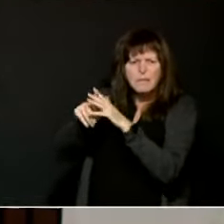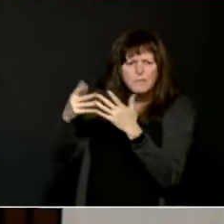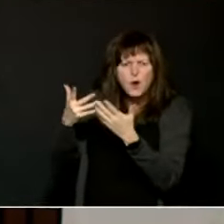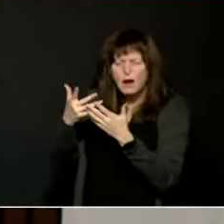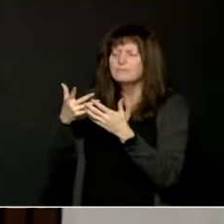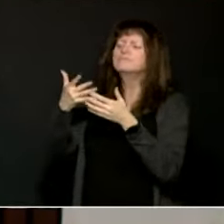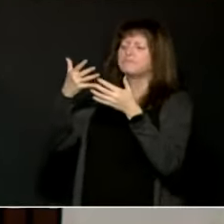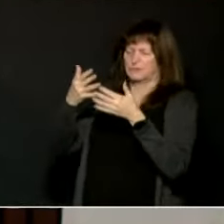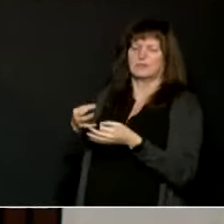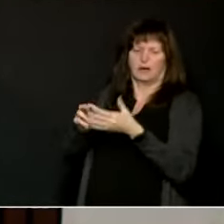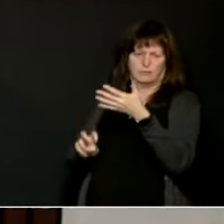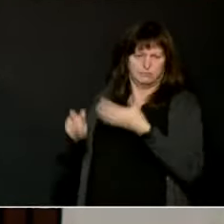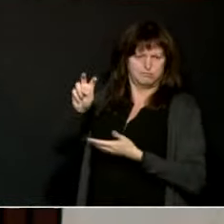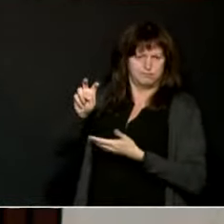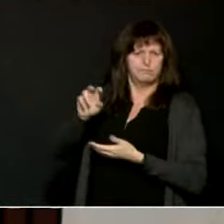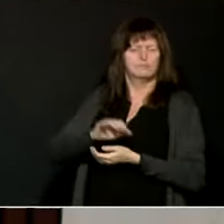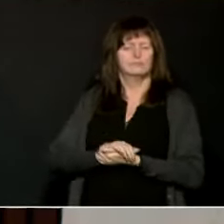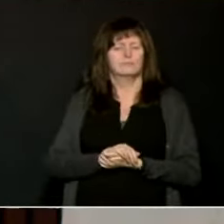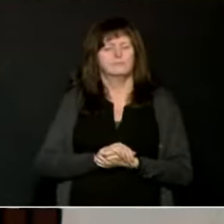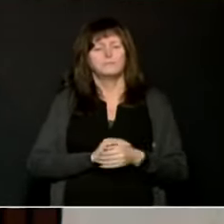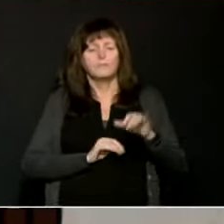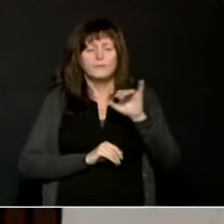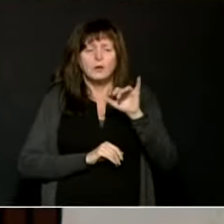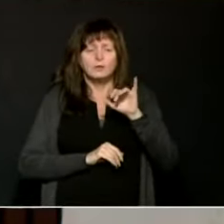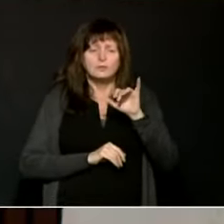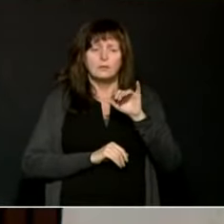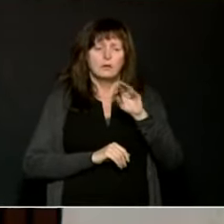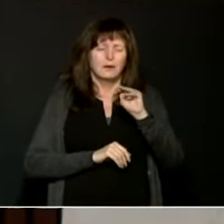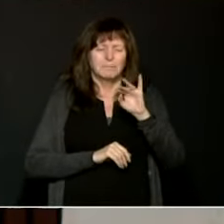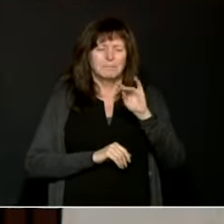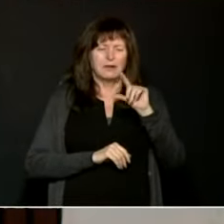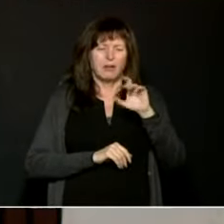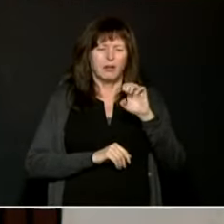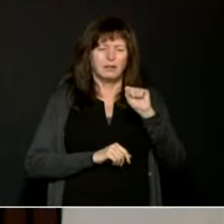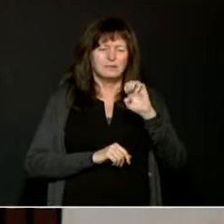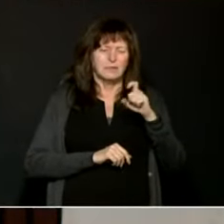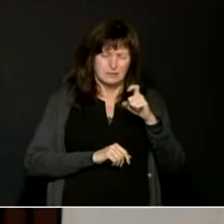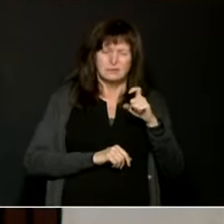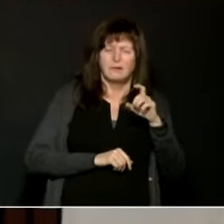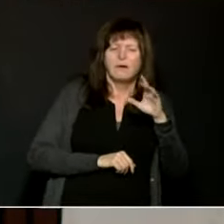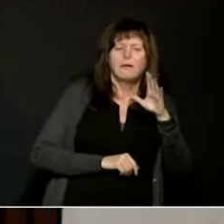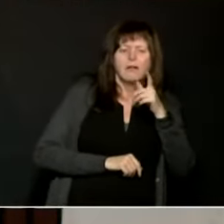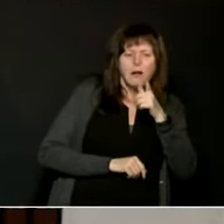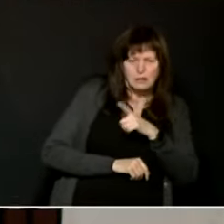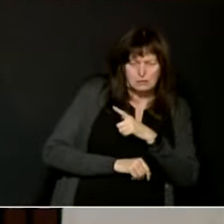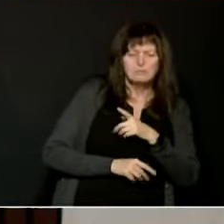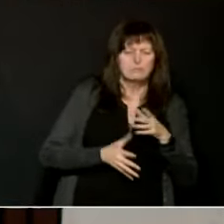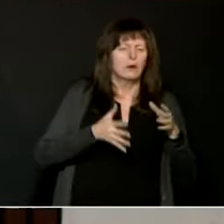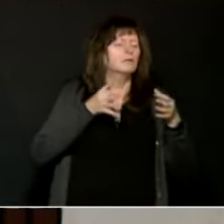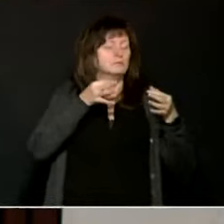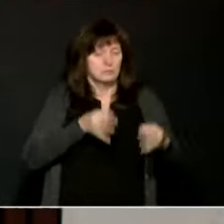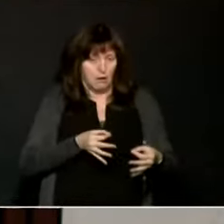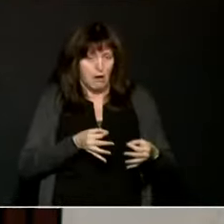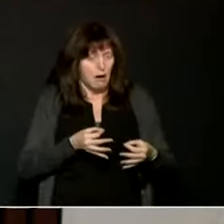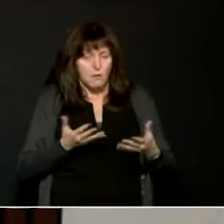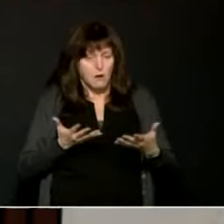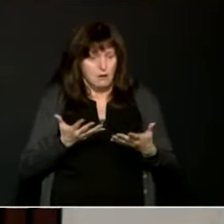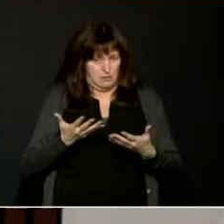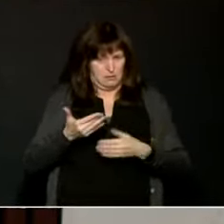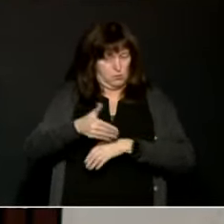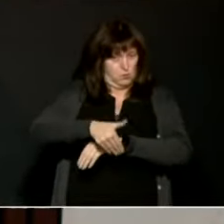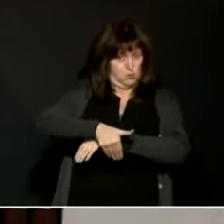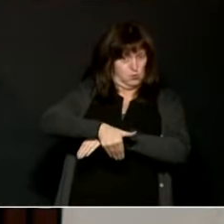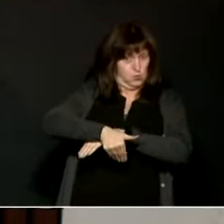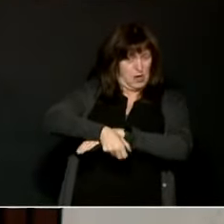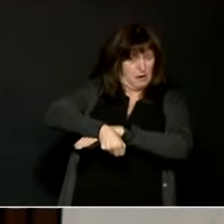move Middlesex London Health Unit into the red control level effective 12:01 a.m.